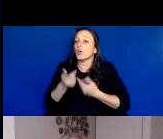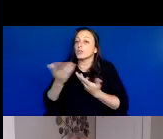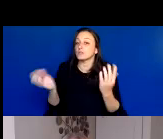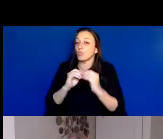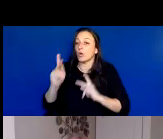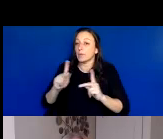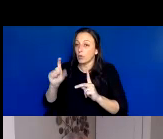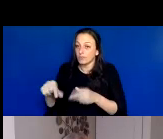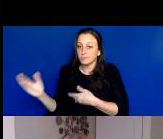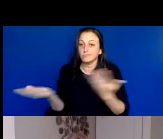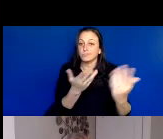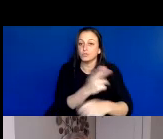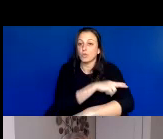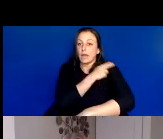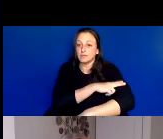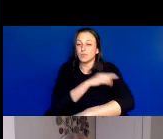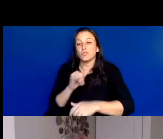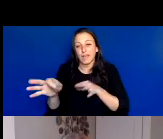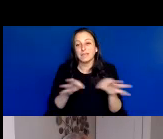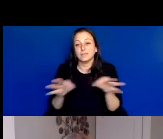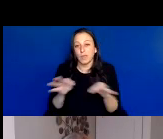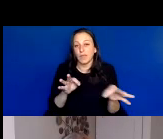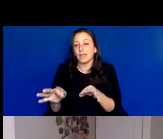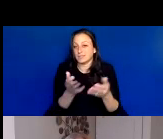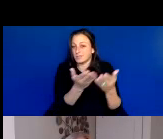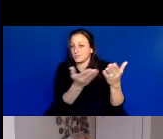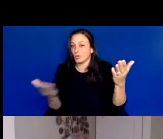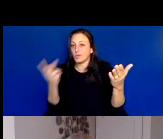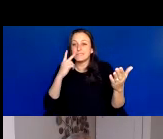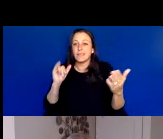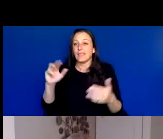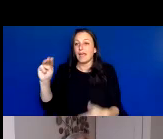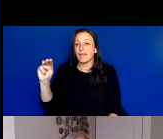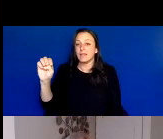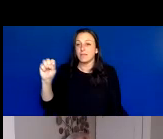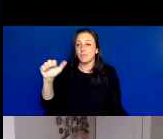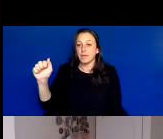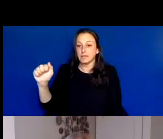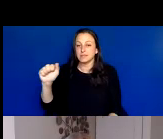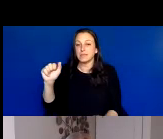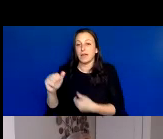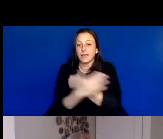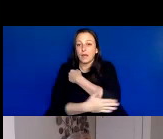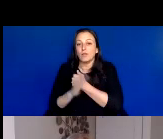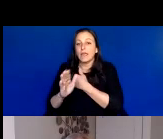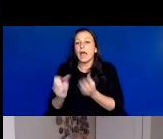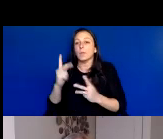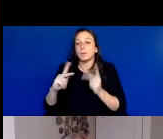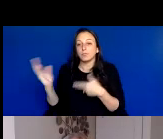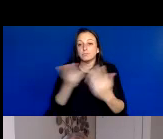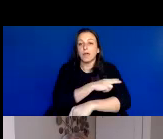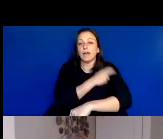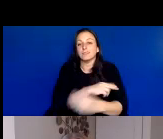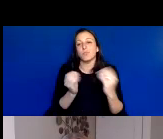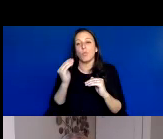And so that is probably explaining the trend that we're seeing here, where Mesa County's hospitalization rates are higher than we would expect them to be for the